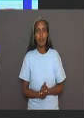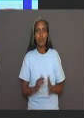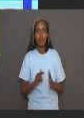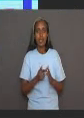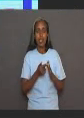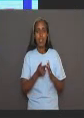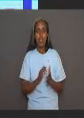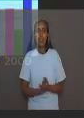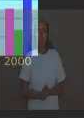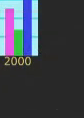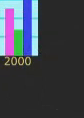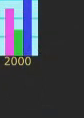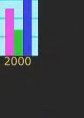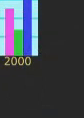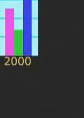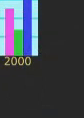Begin.